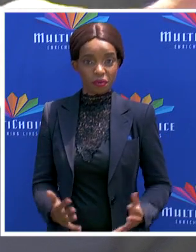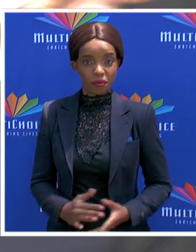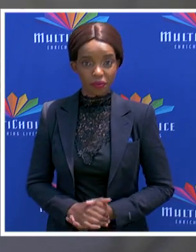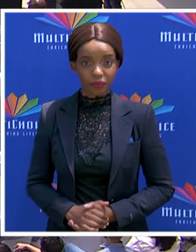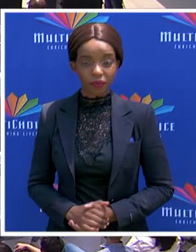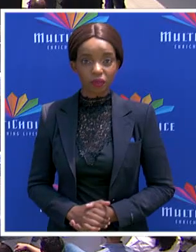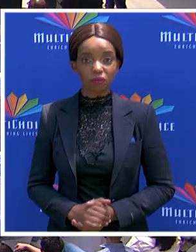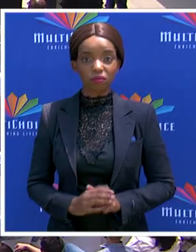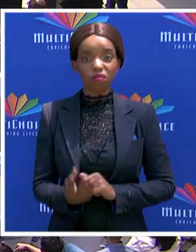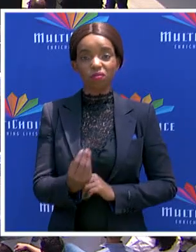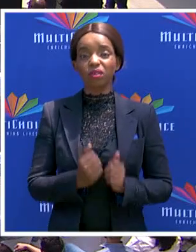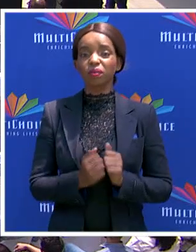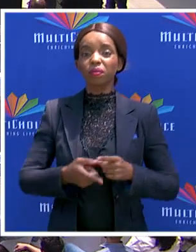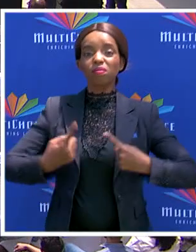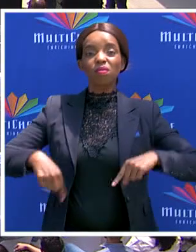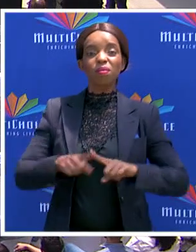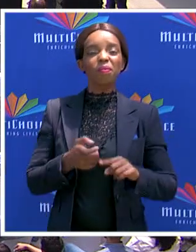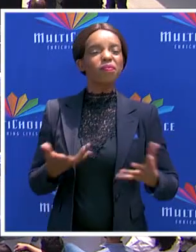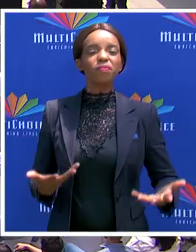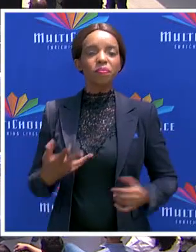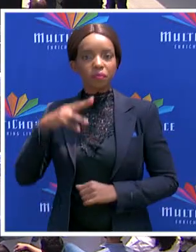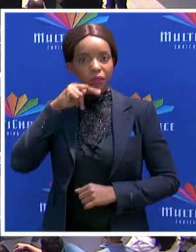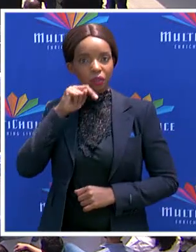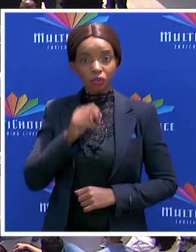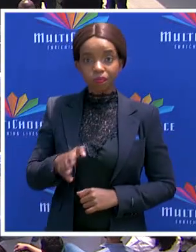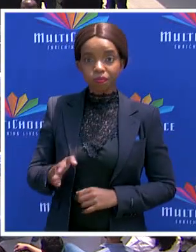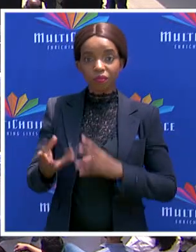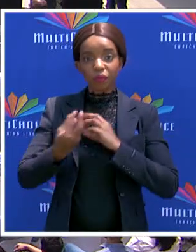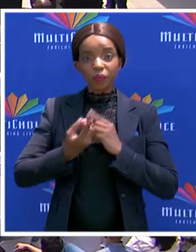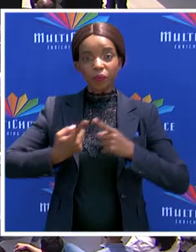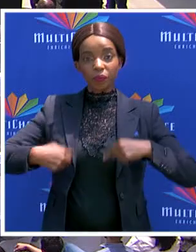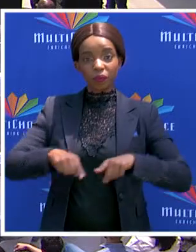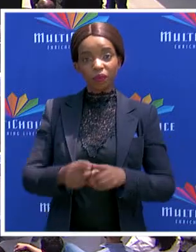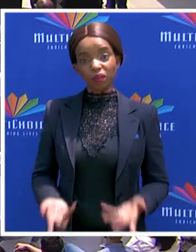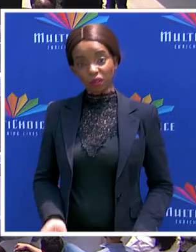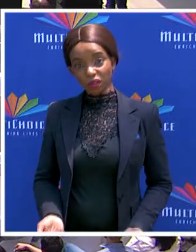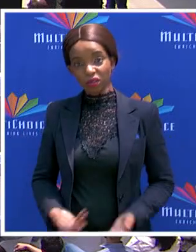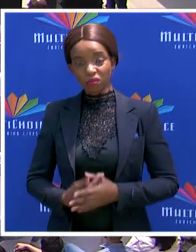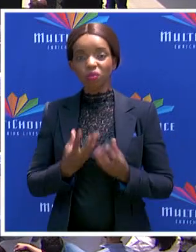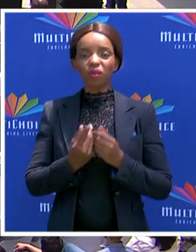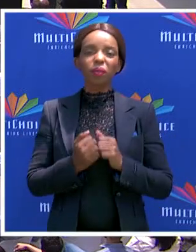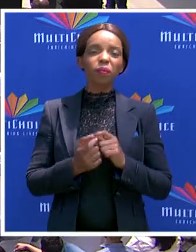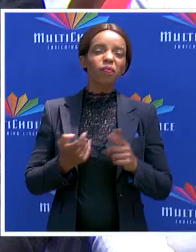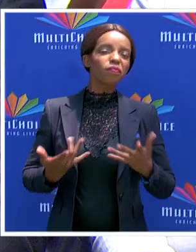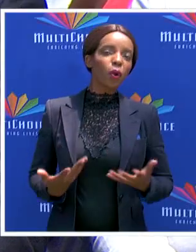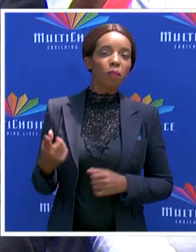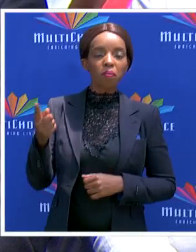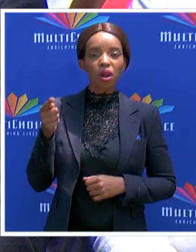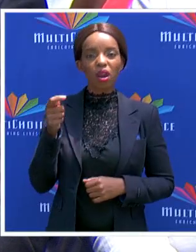We have our partners here from Nigeria, Adomi. We have our partners here from Tanzania. We have our partners